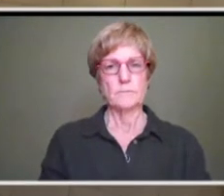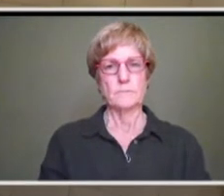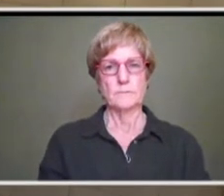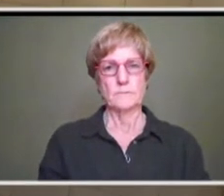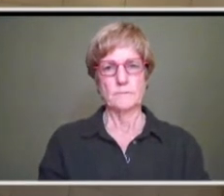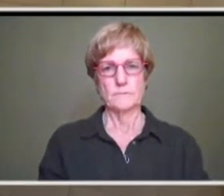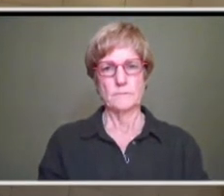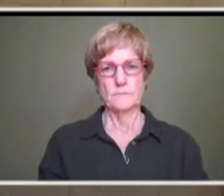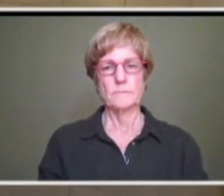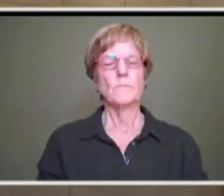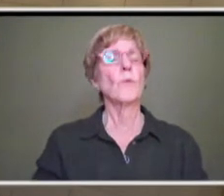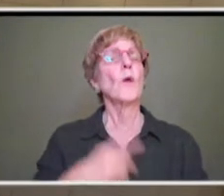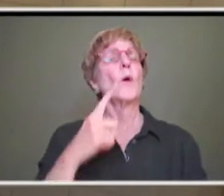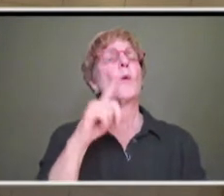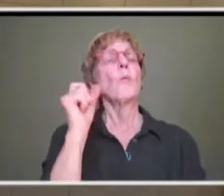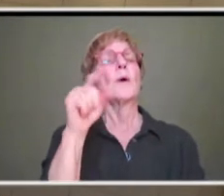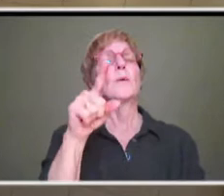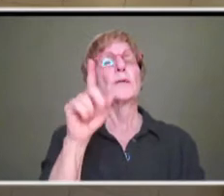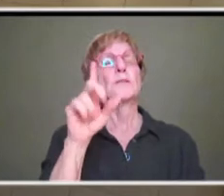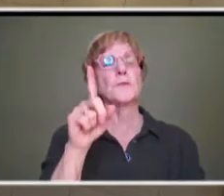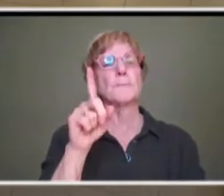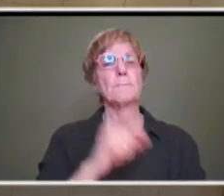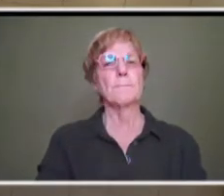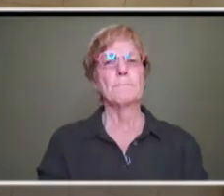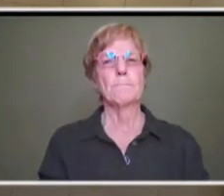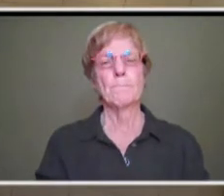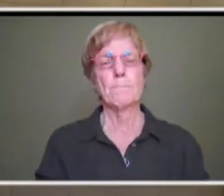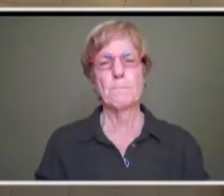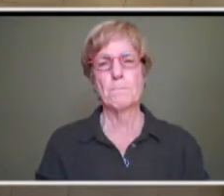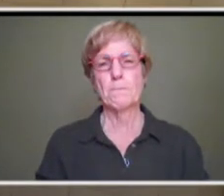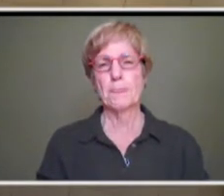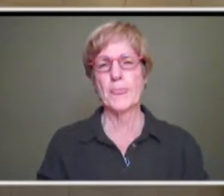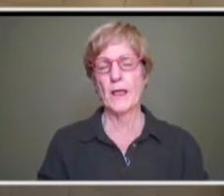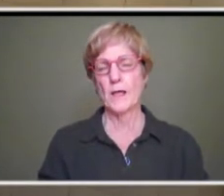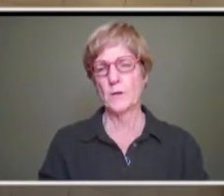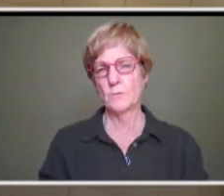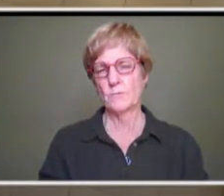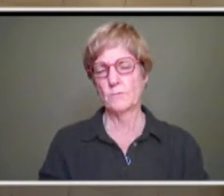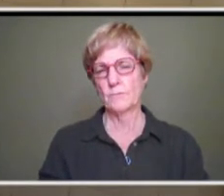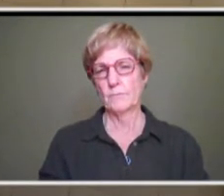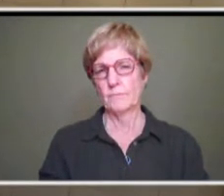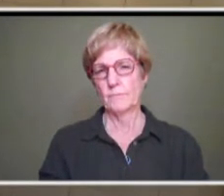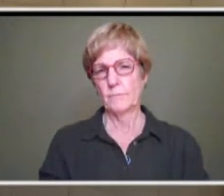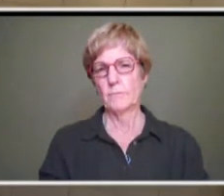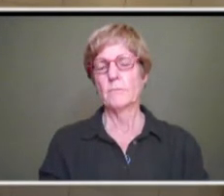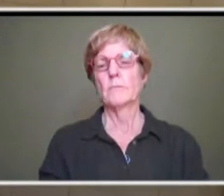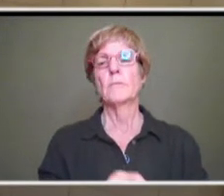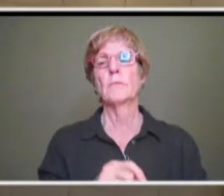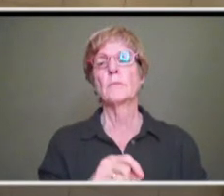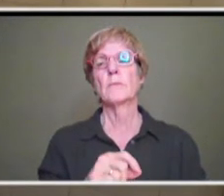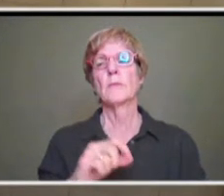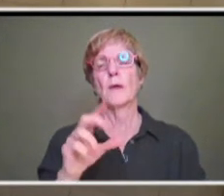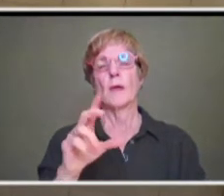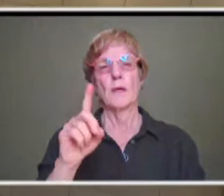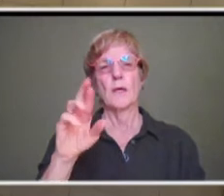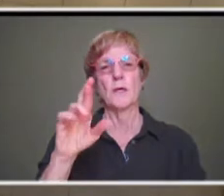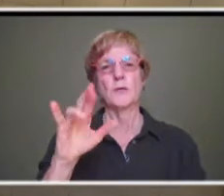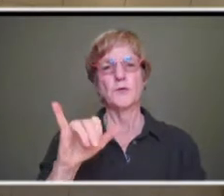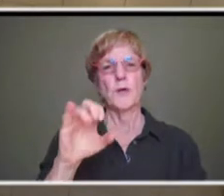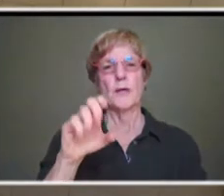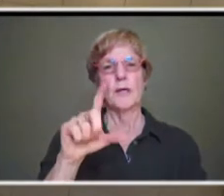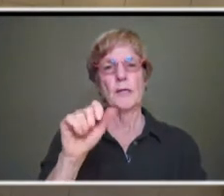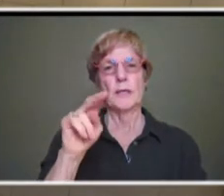Colin just one question if it sees and a lot of times with dry cleaning there's a